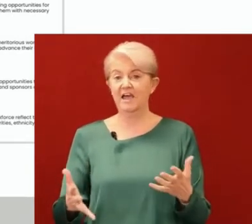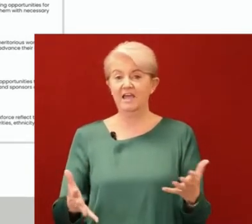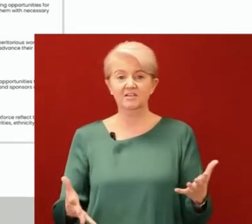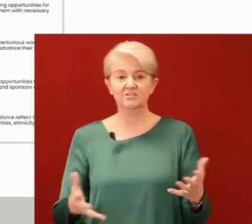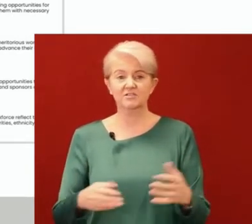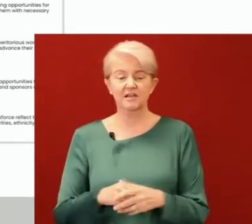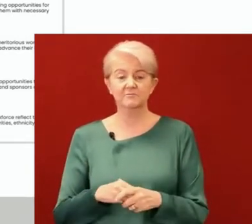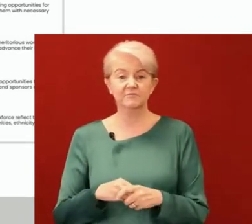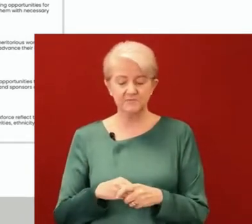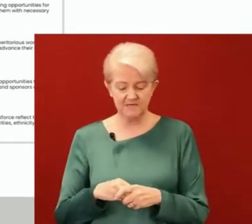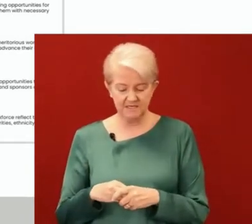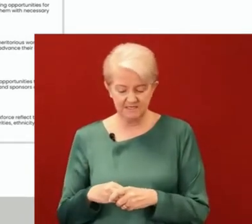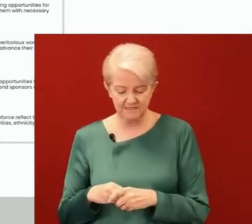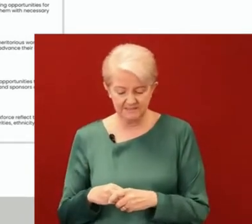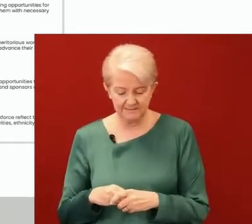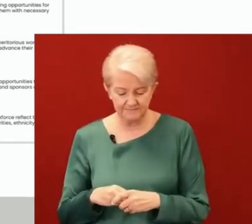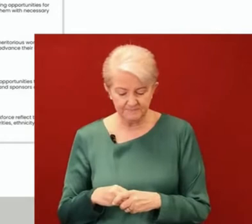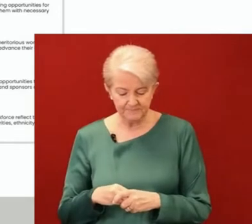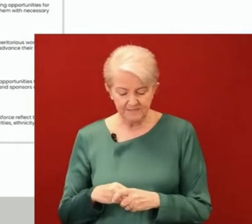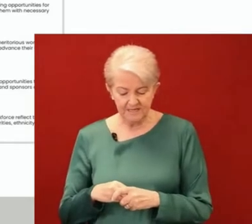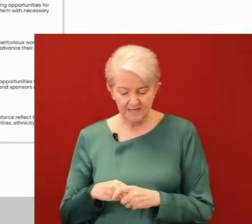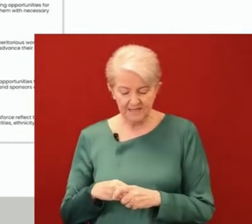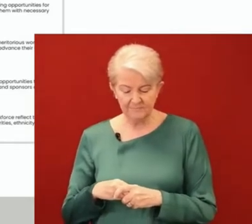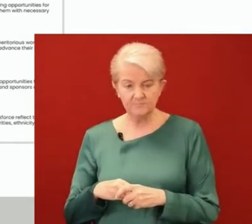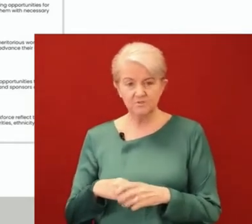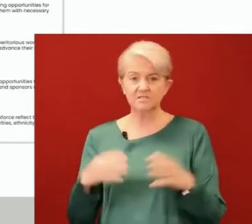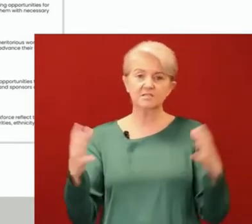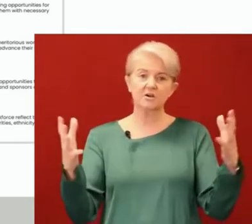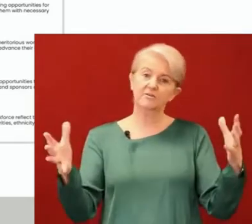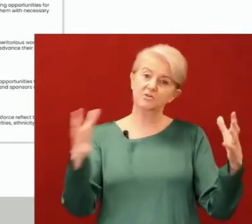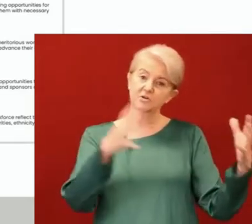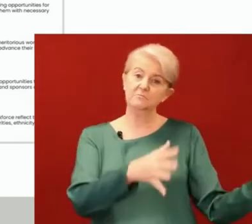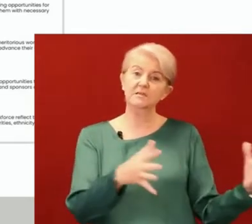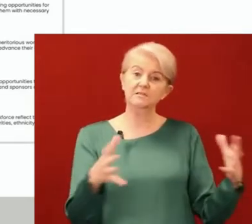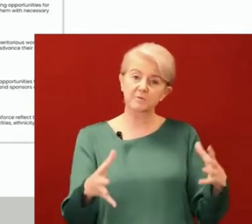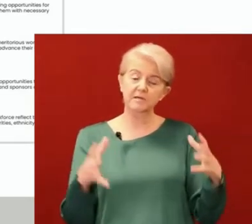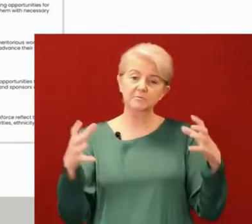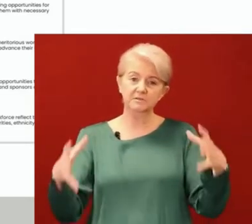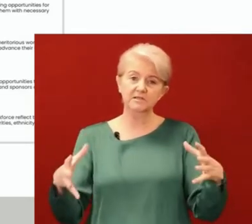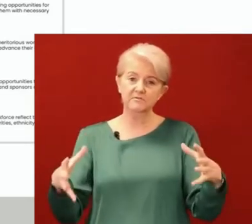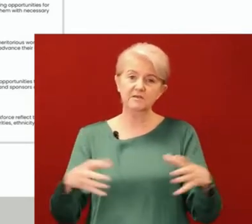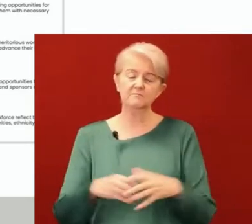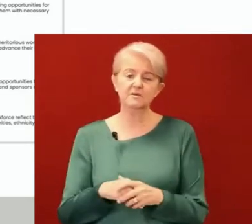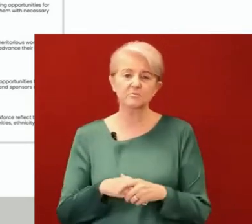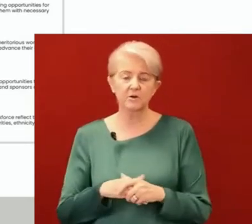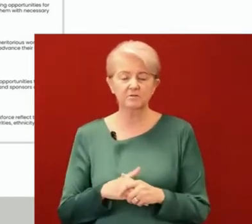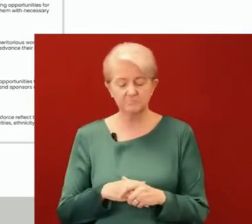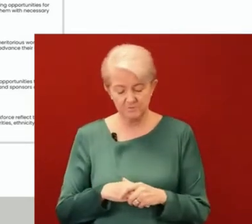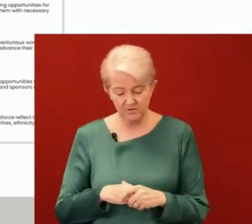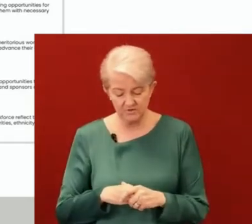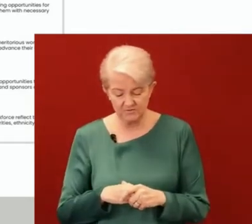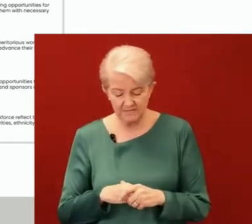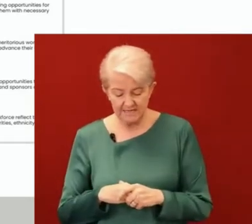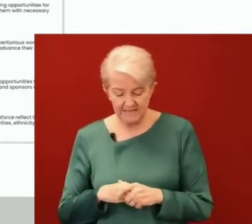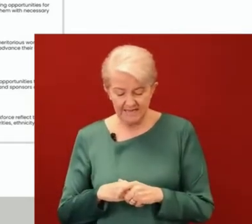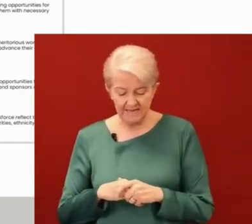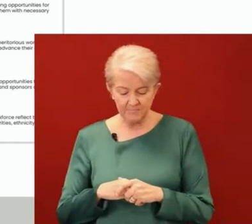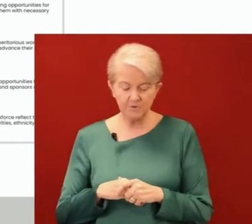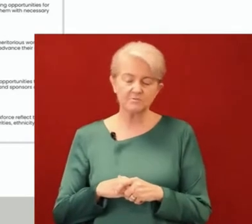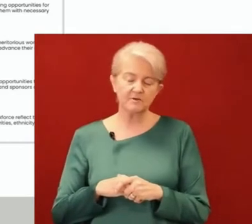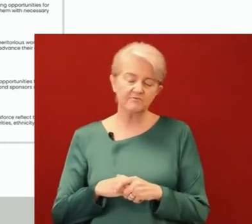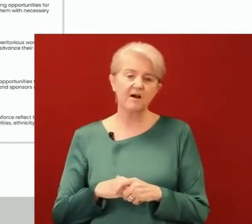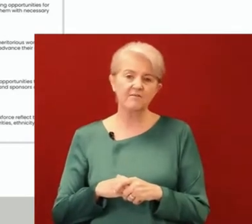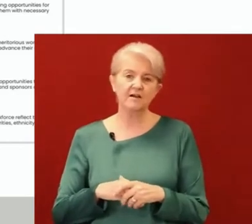are aged 15 and younger. Just over 2 million people live in metropolitan Perth,